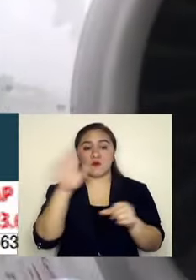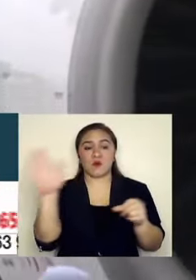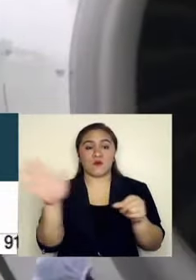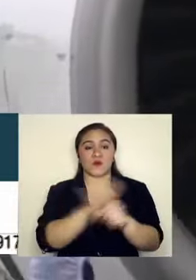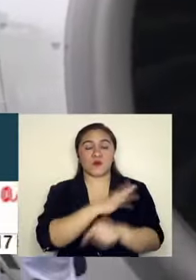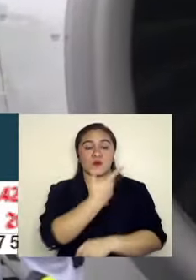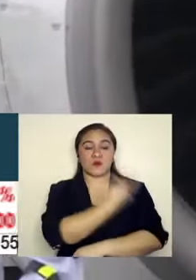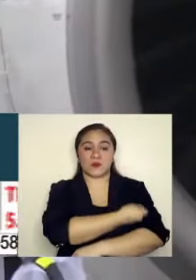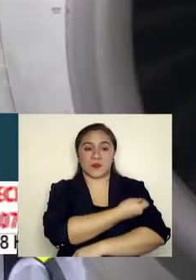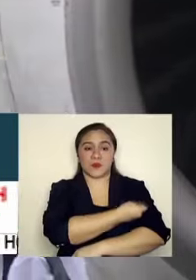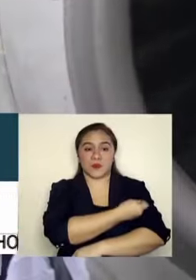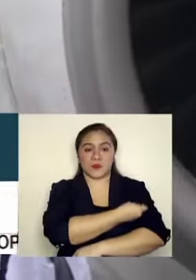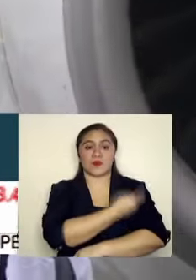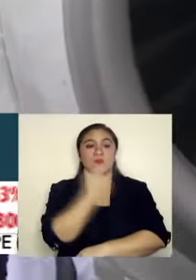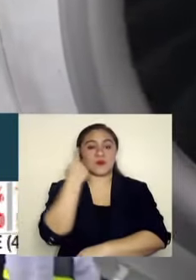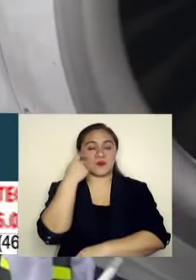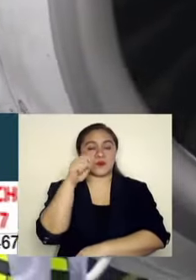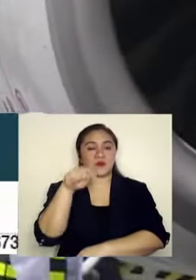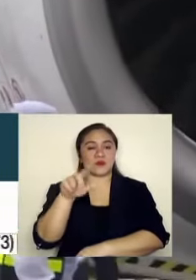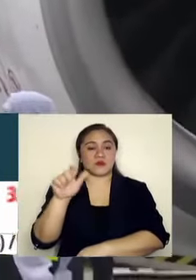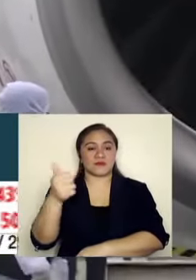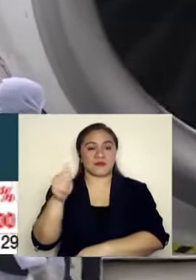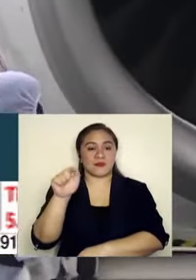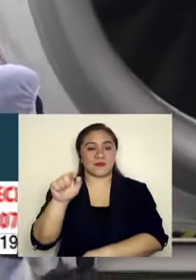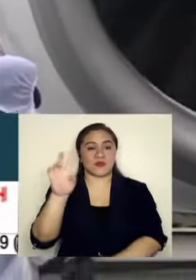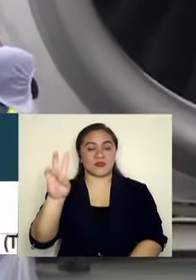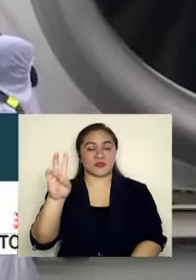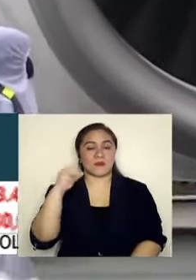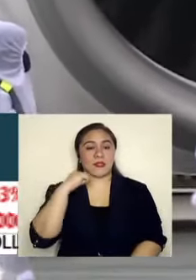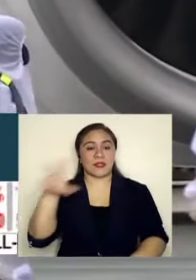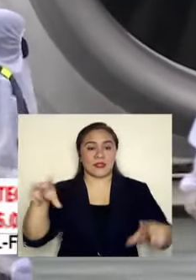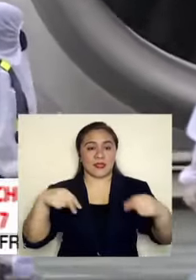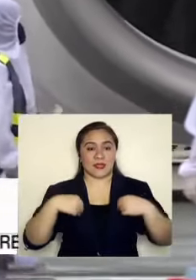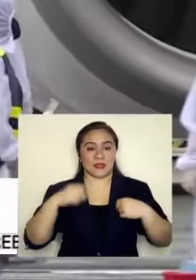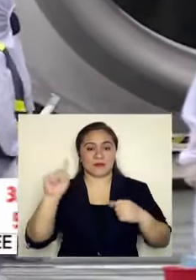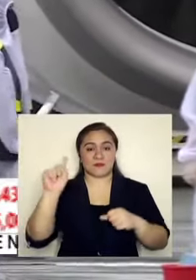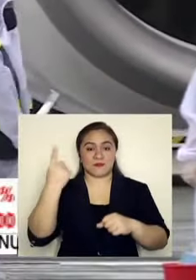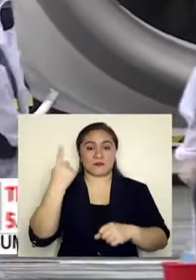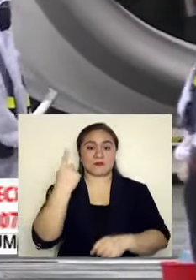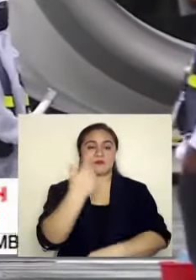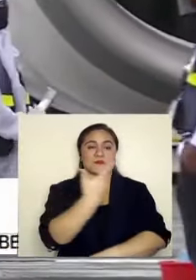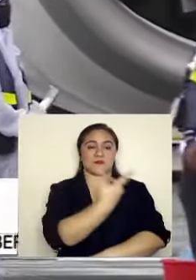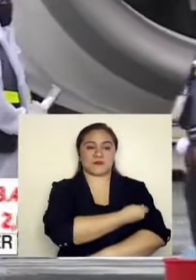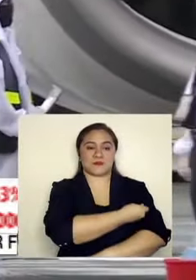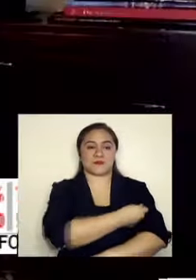against COVID-19. 10.7 million have received their first dose.